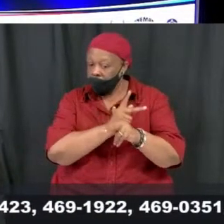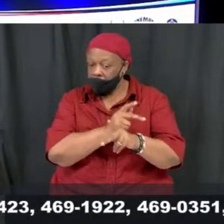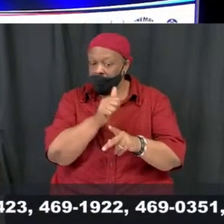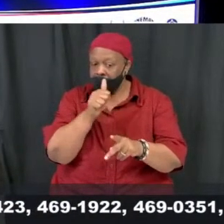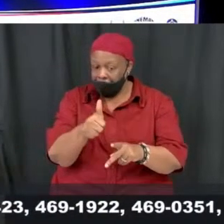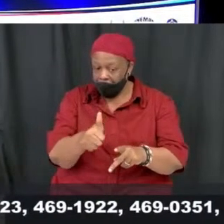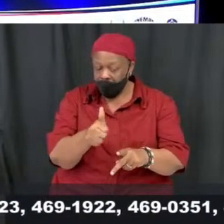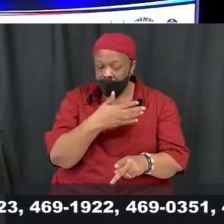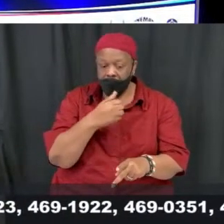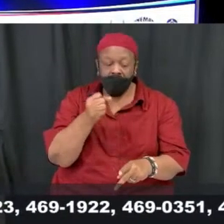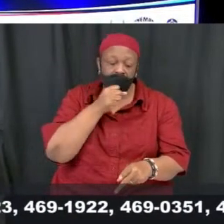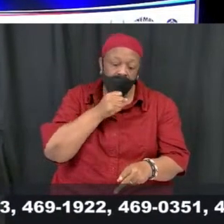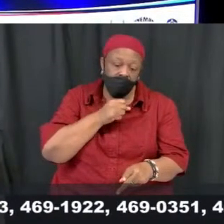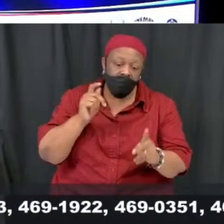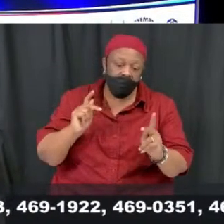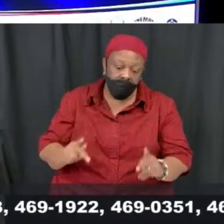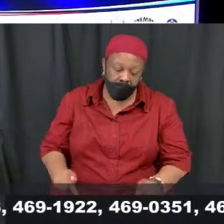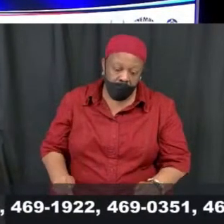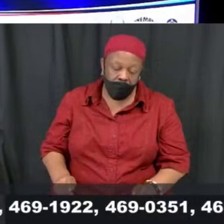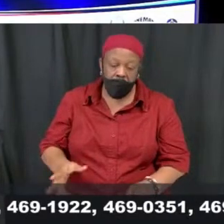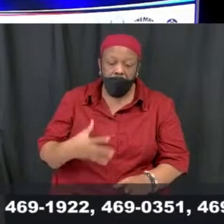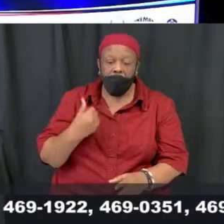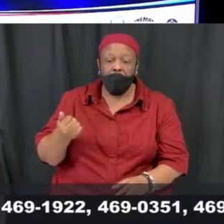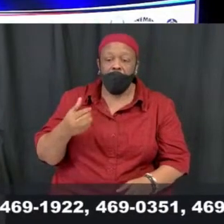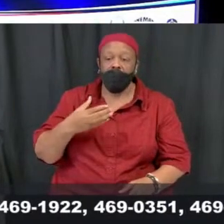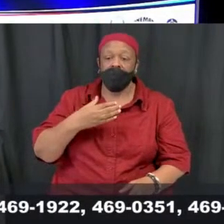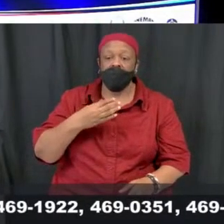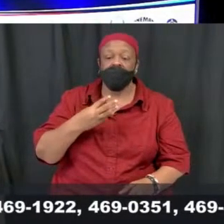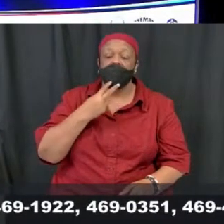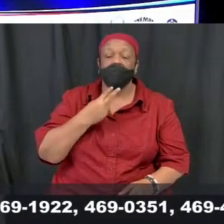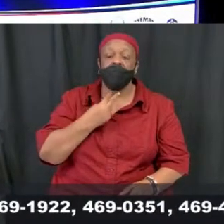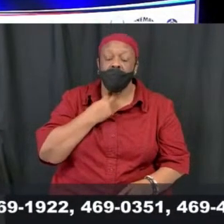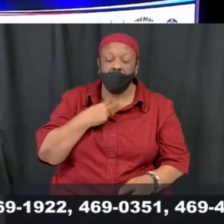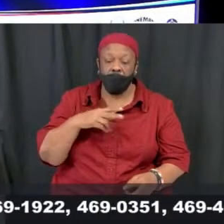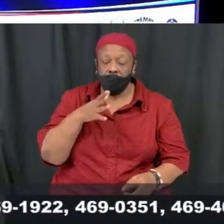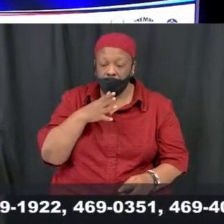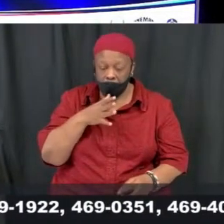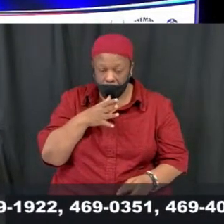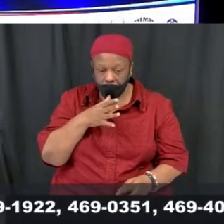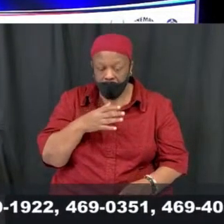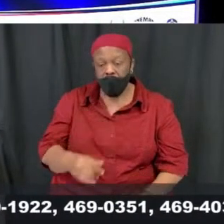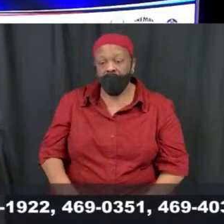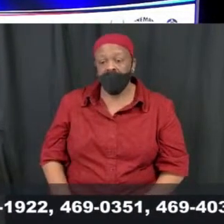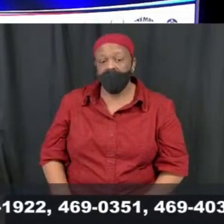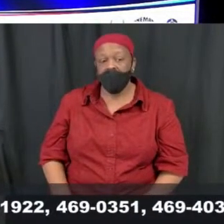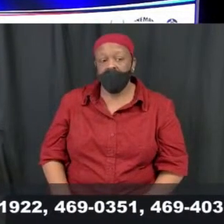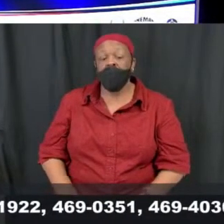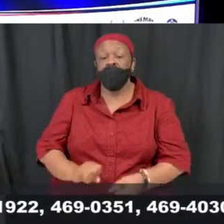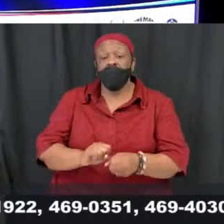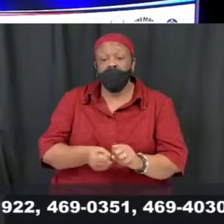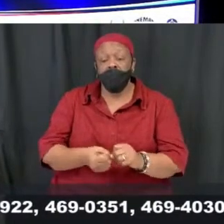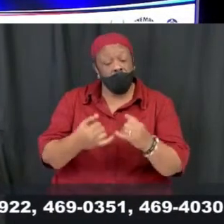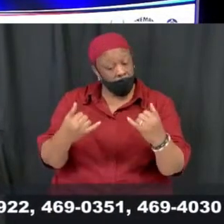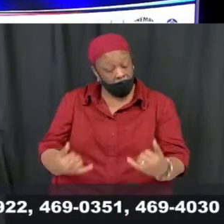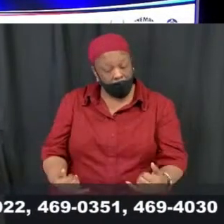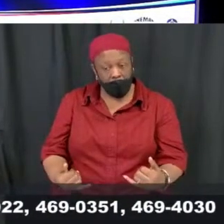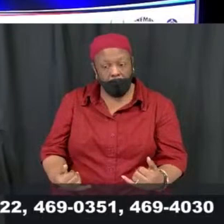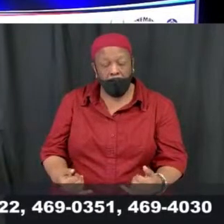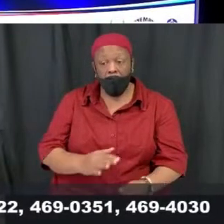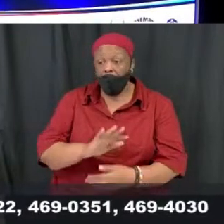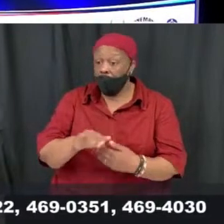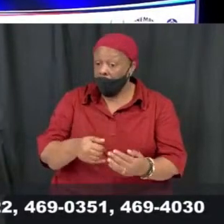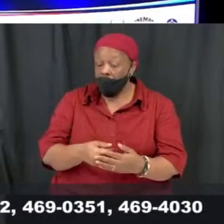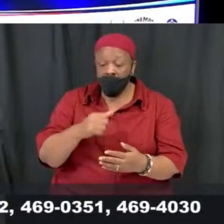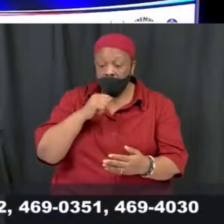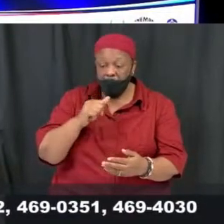frail, so that we should not see an overwhelming of our healthcare system. It's not too late for you who are not